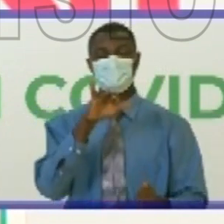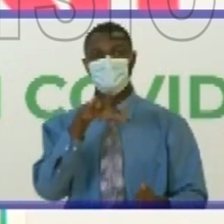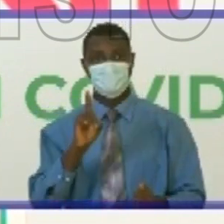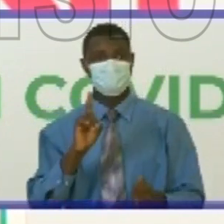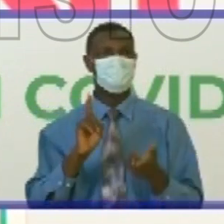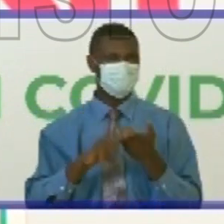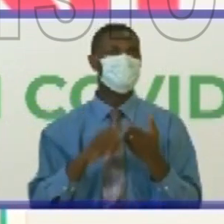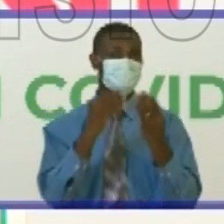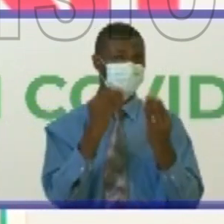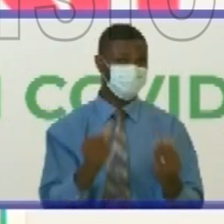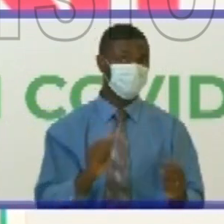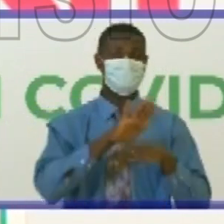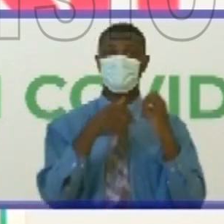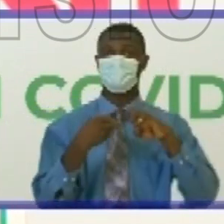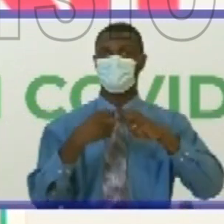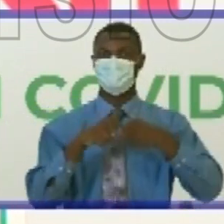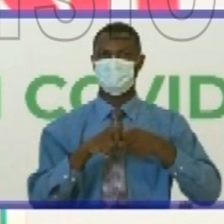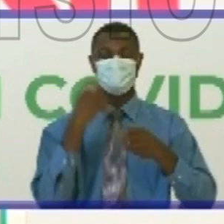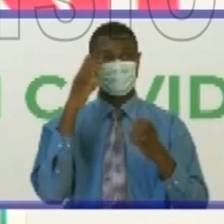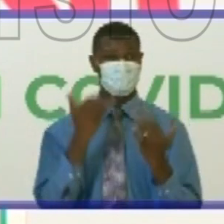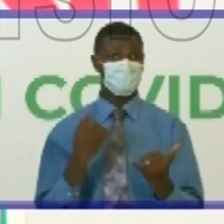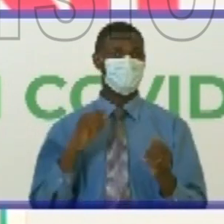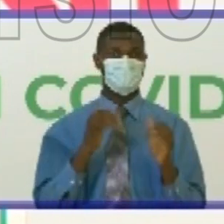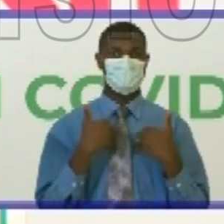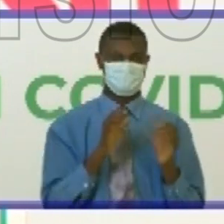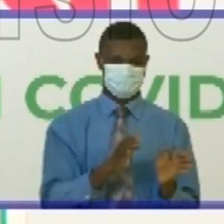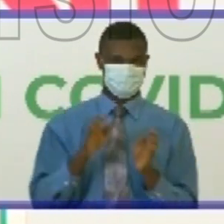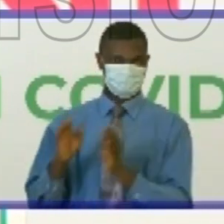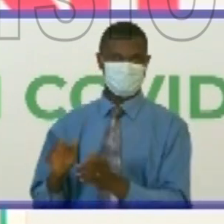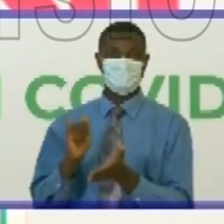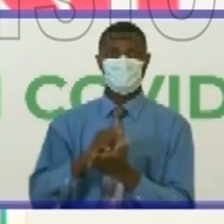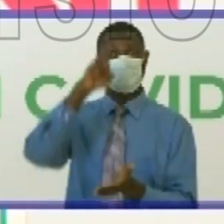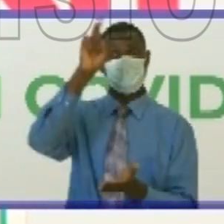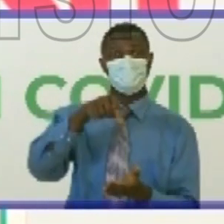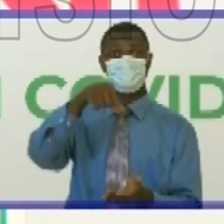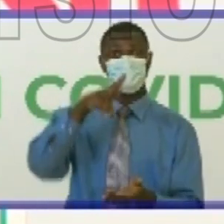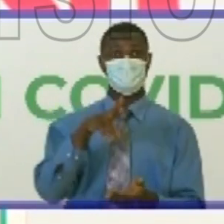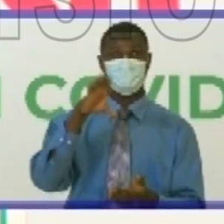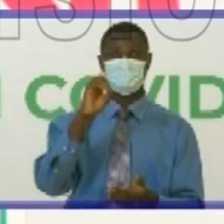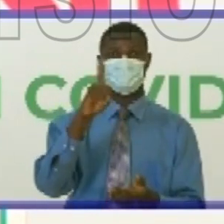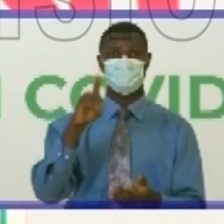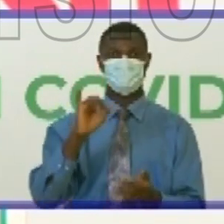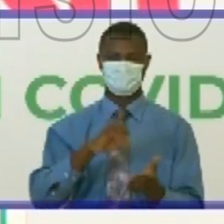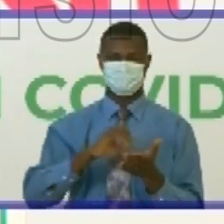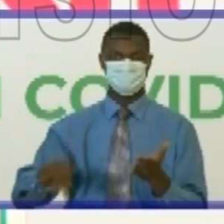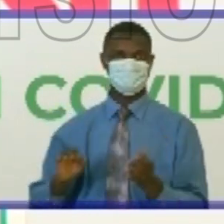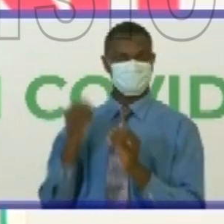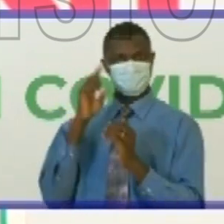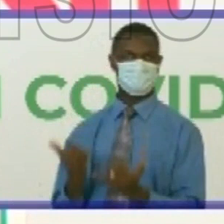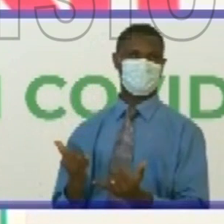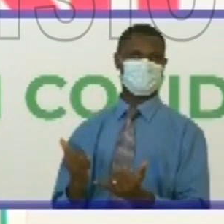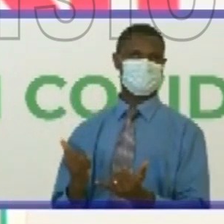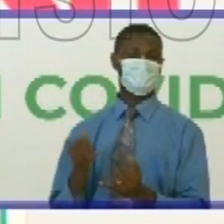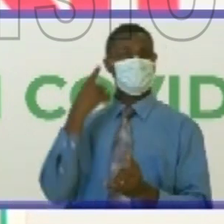resolve some of these issues. For the moment, we have put aside the mandatory requirement for a QR code for people boarding flights